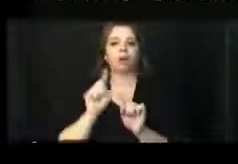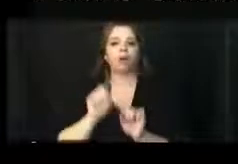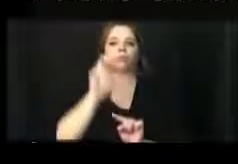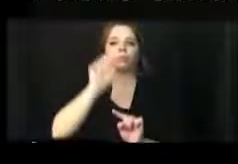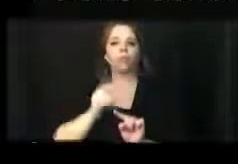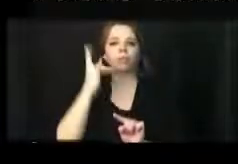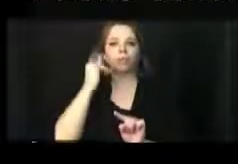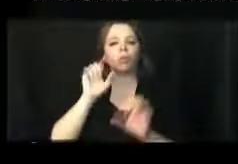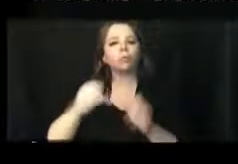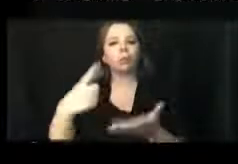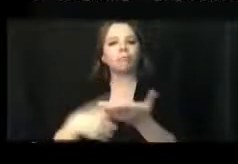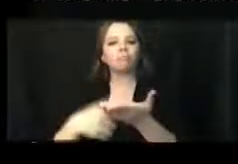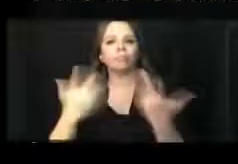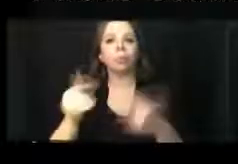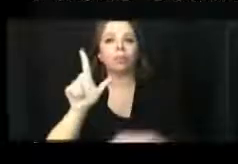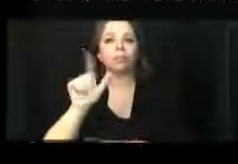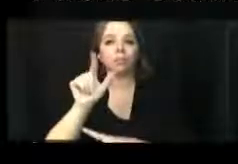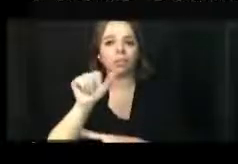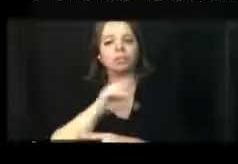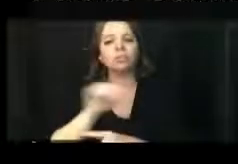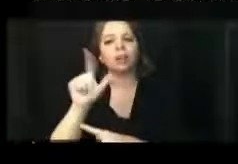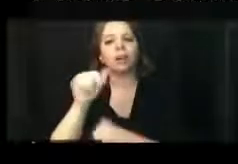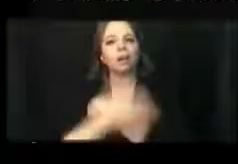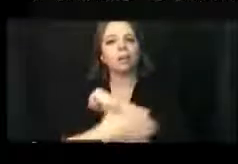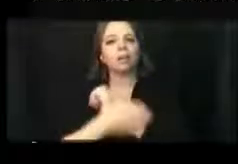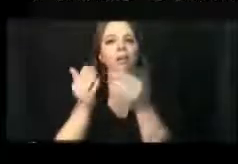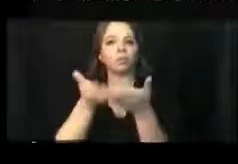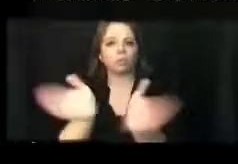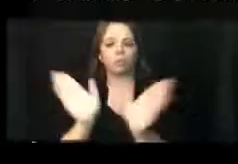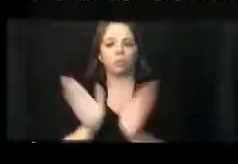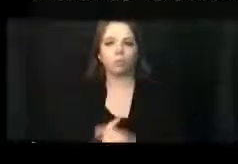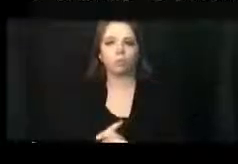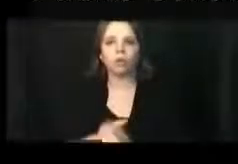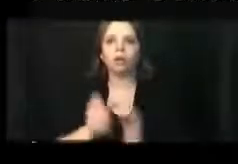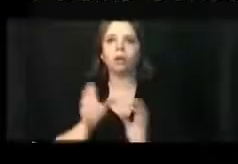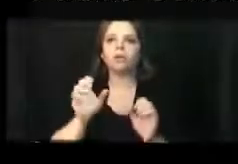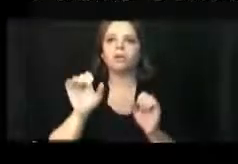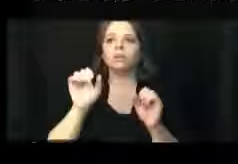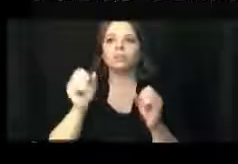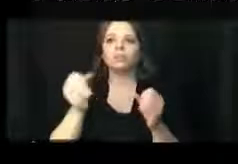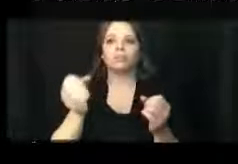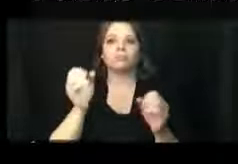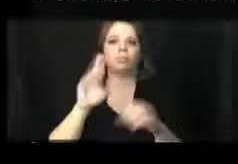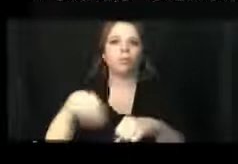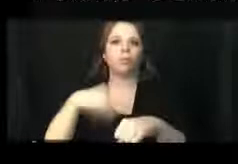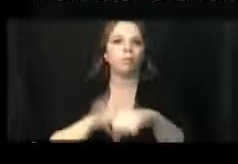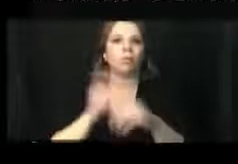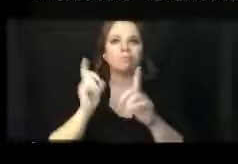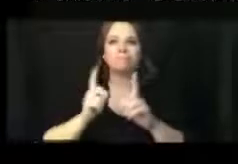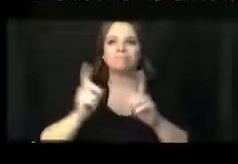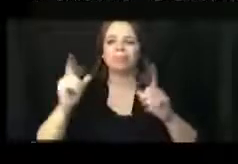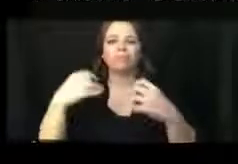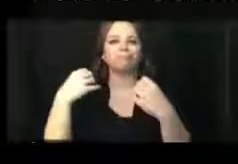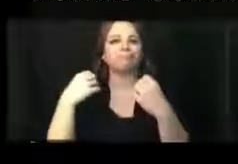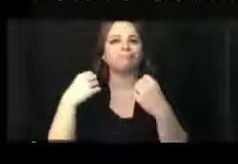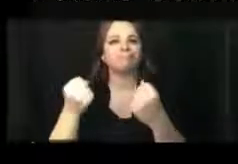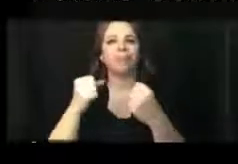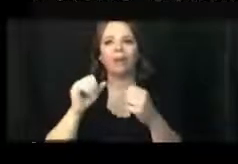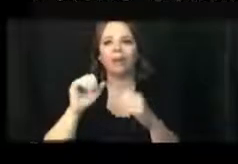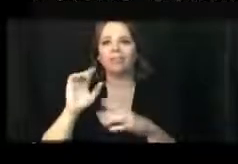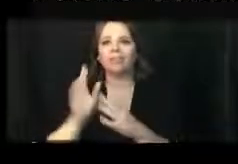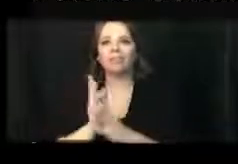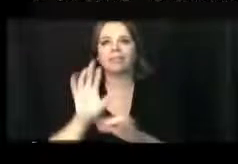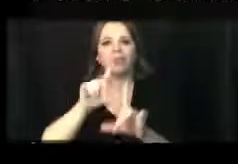Los Angeles and LA County as a whole. As you can imagine, a very large and robust, geographically spread